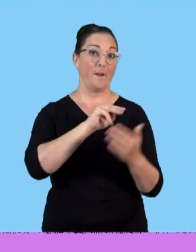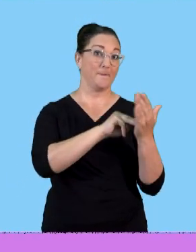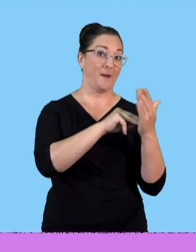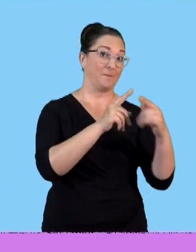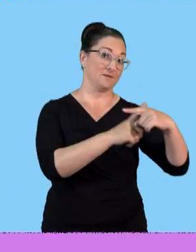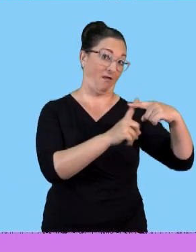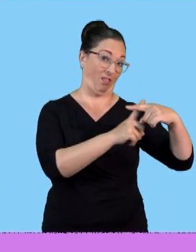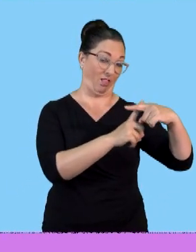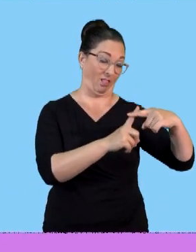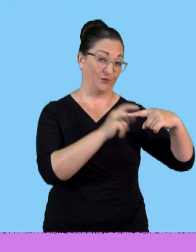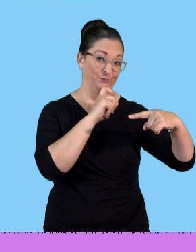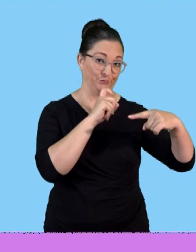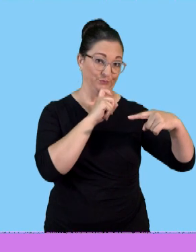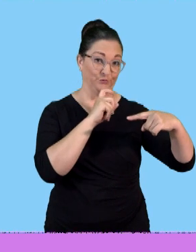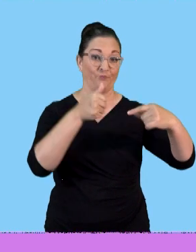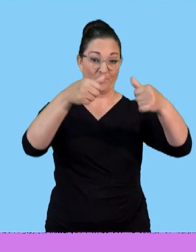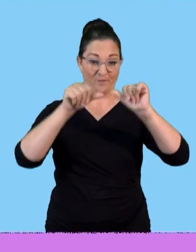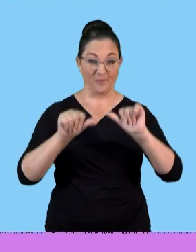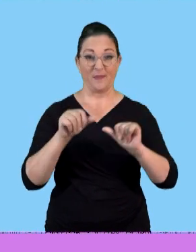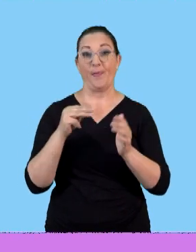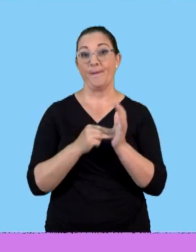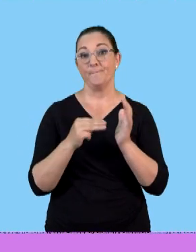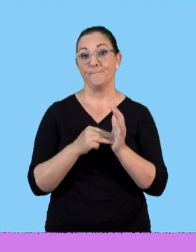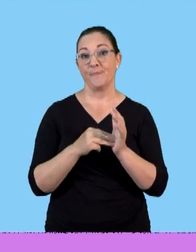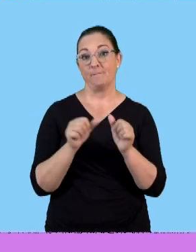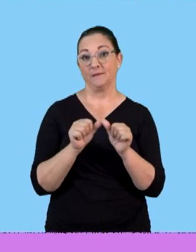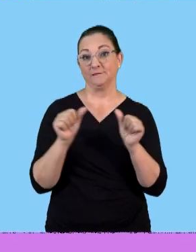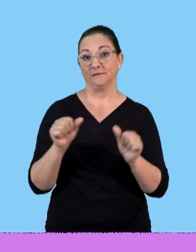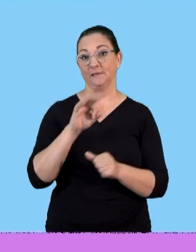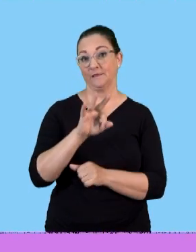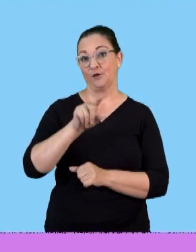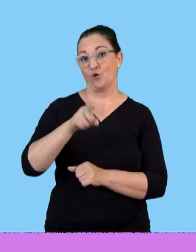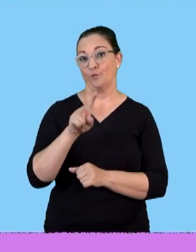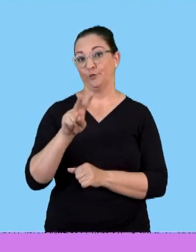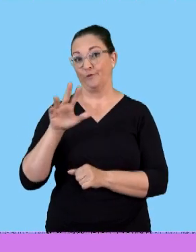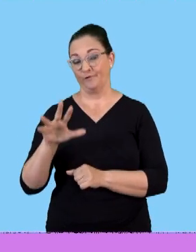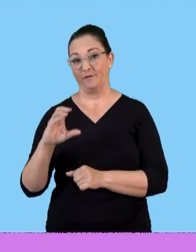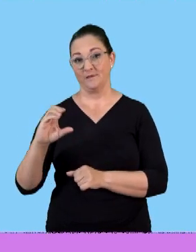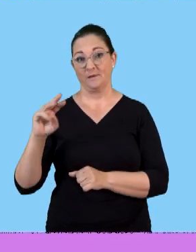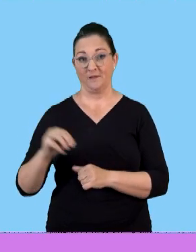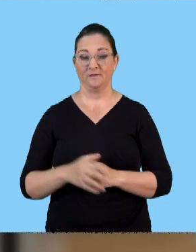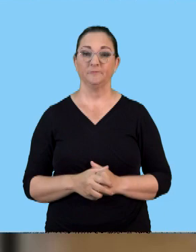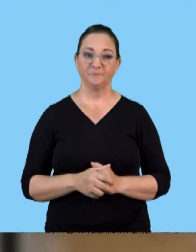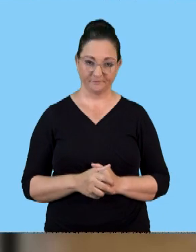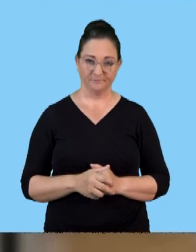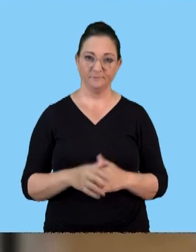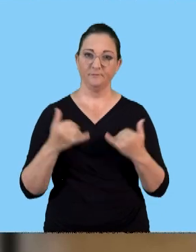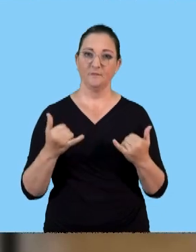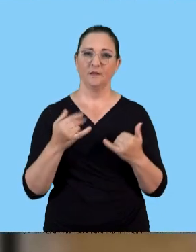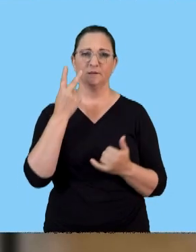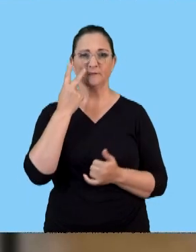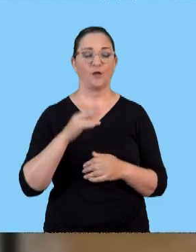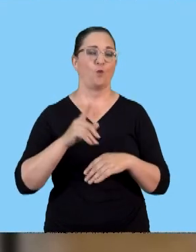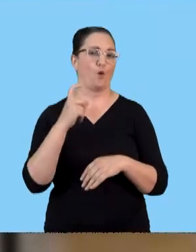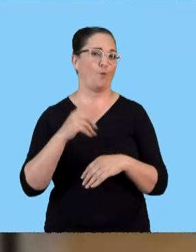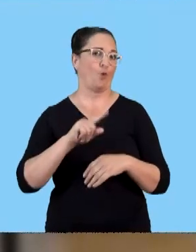map or the scale of the map. And that gave me a map distance of 3,25 centimeters. All right, let us